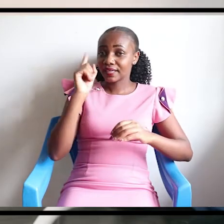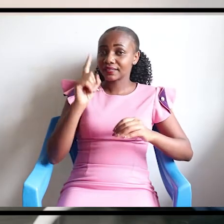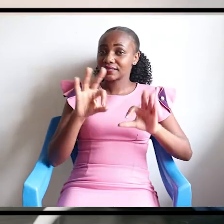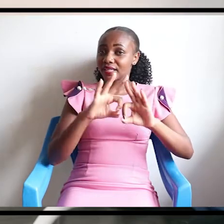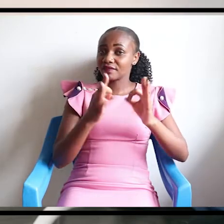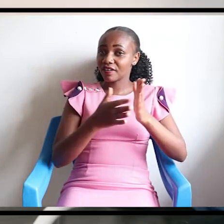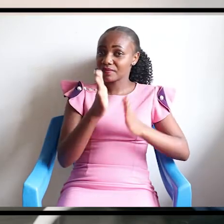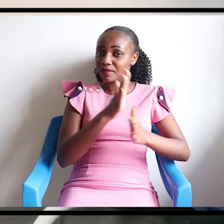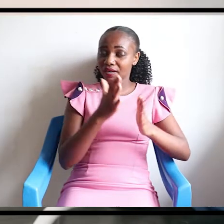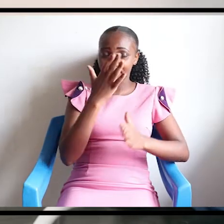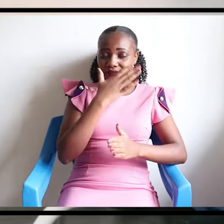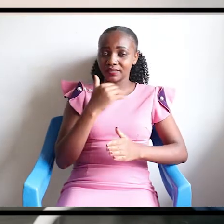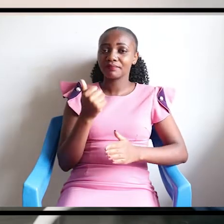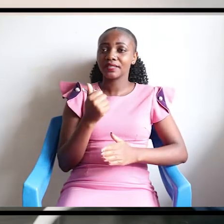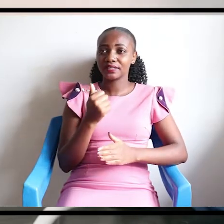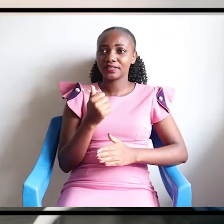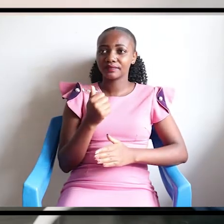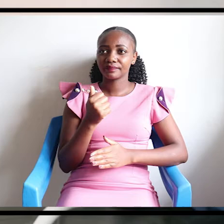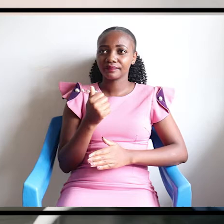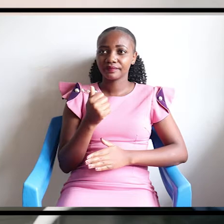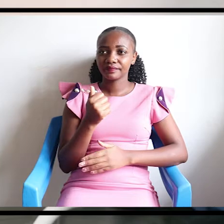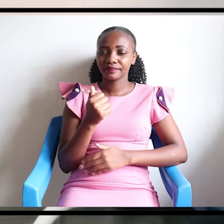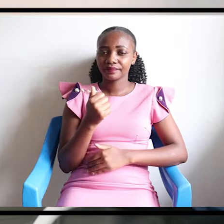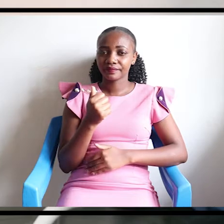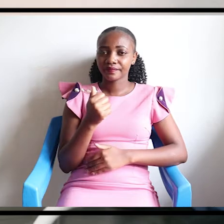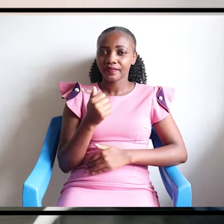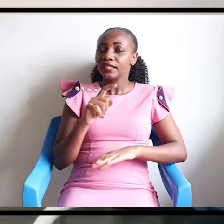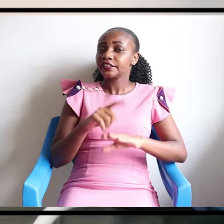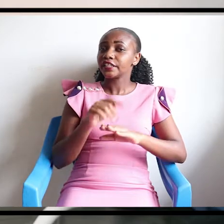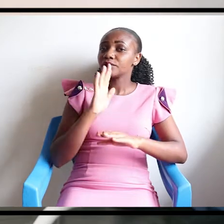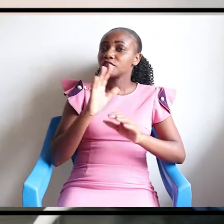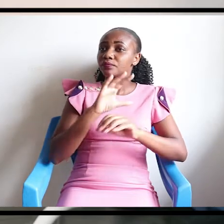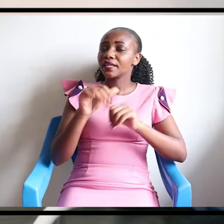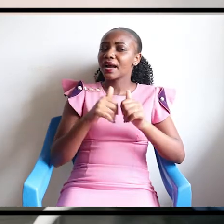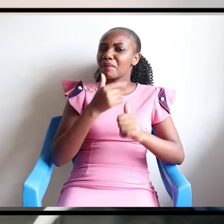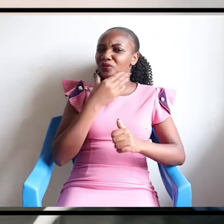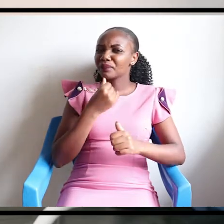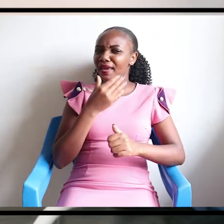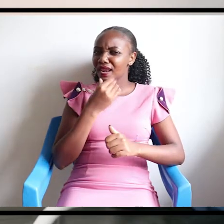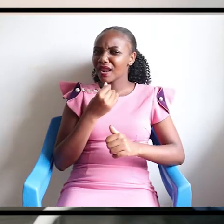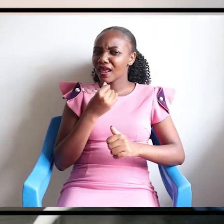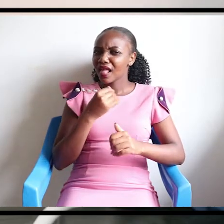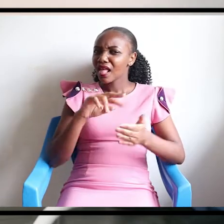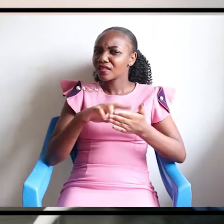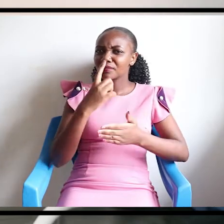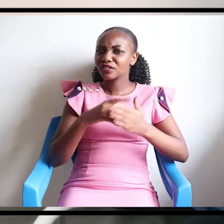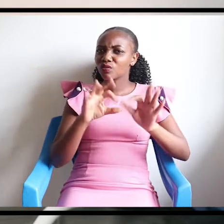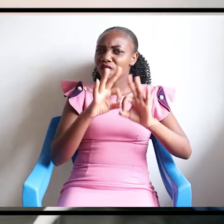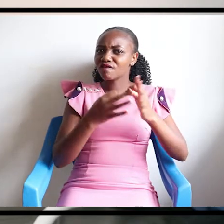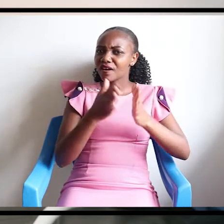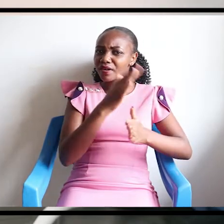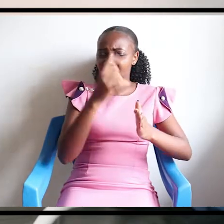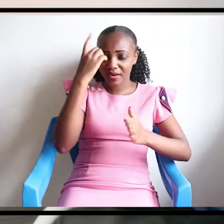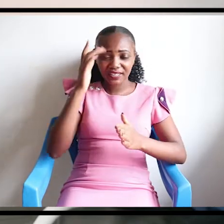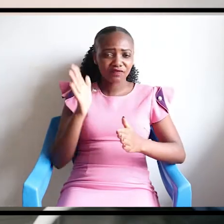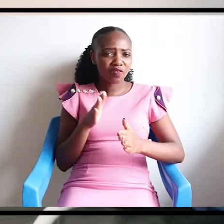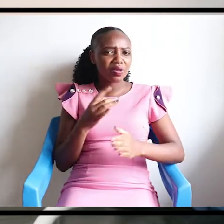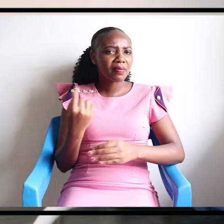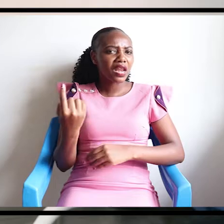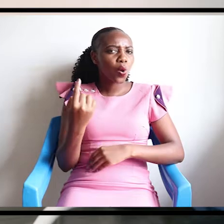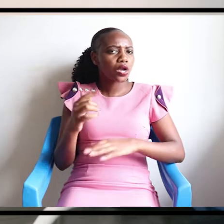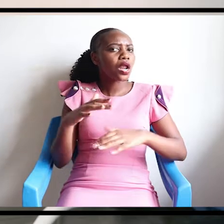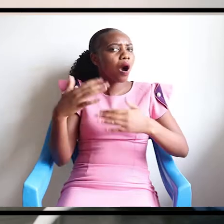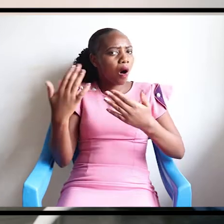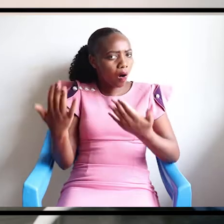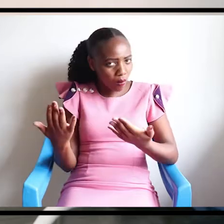to us all. It's not only so as you speak about men, does it mean that family planning is for women only, or